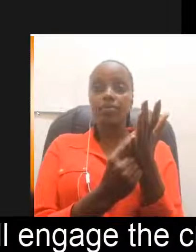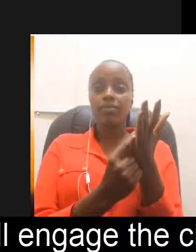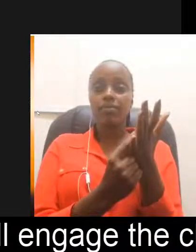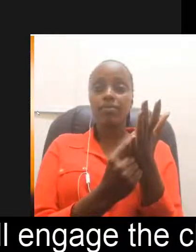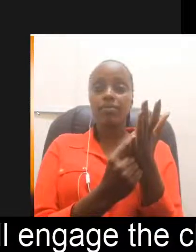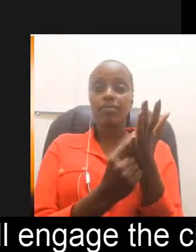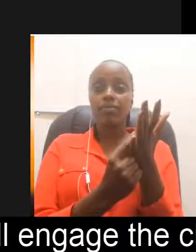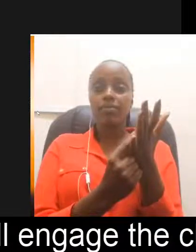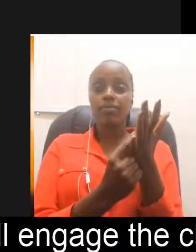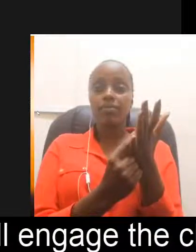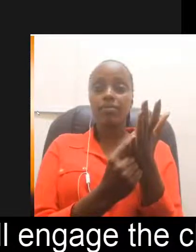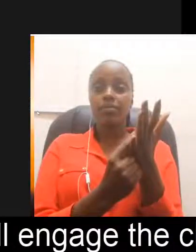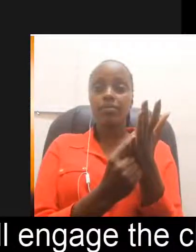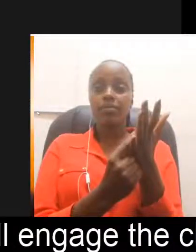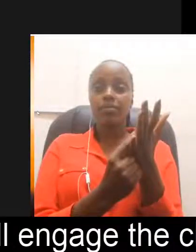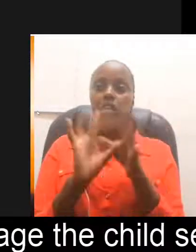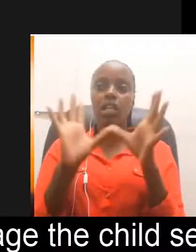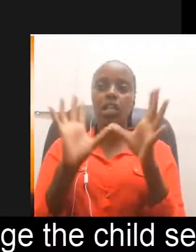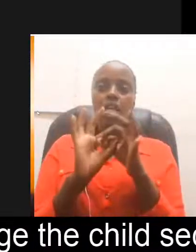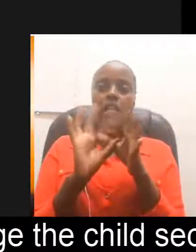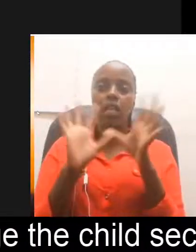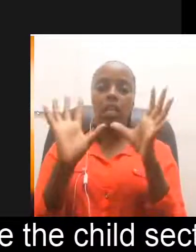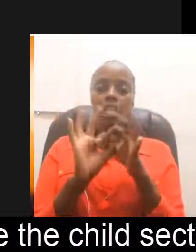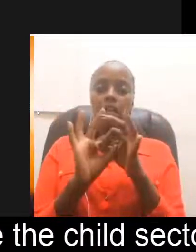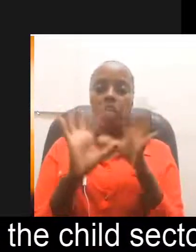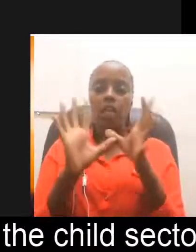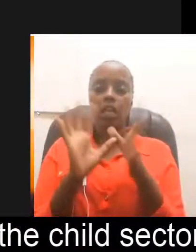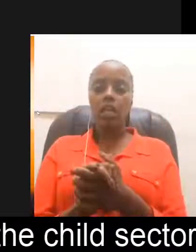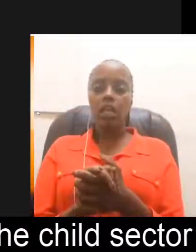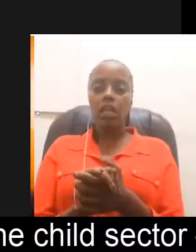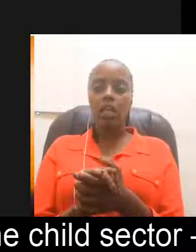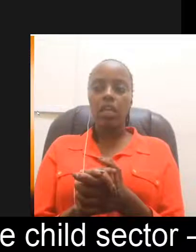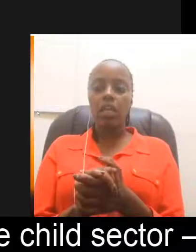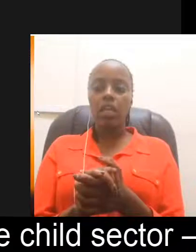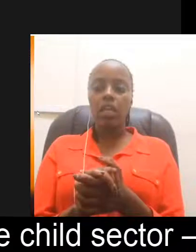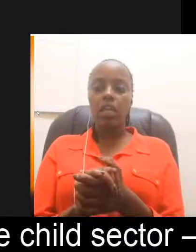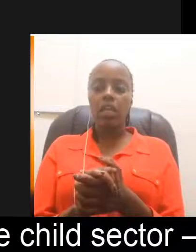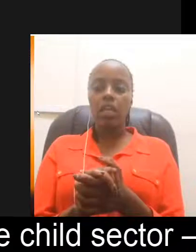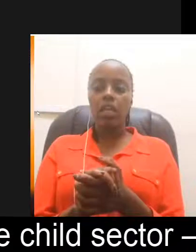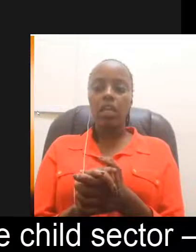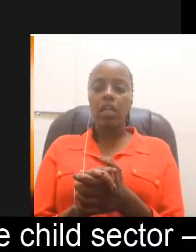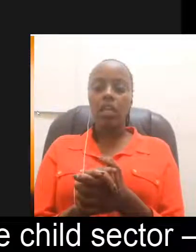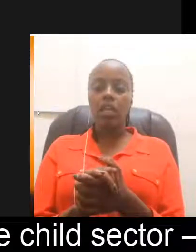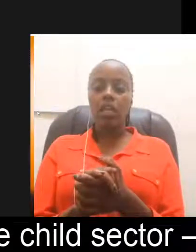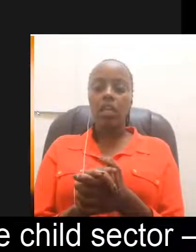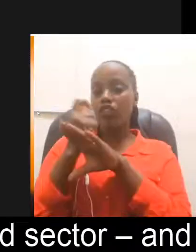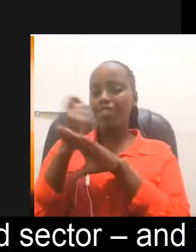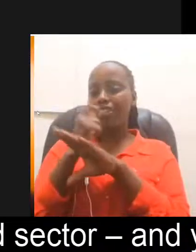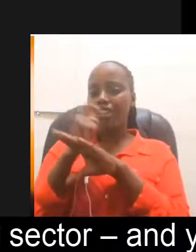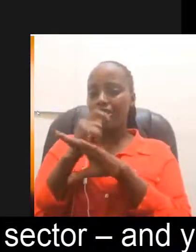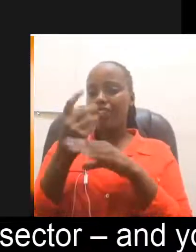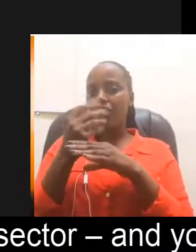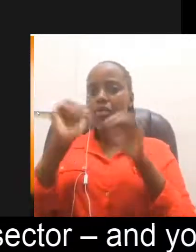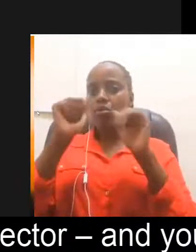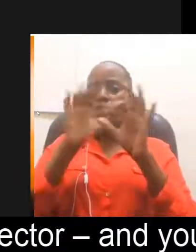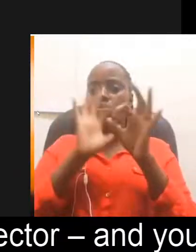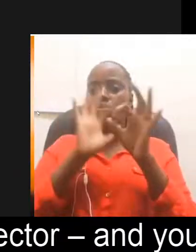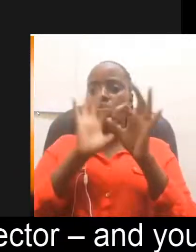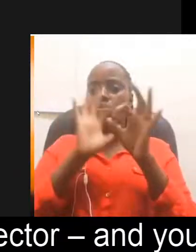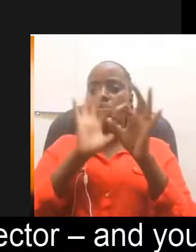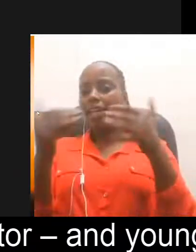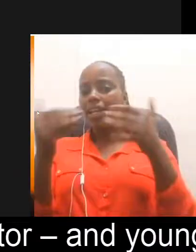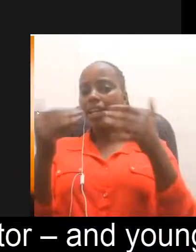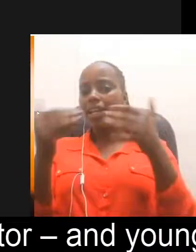has been doing a lot of sensitization and be interpreted and how the Charter can be used